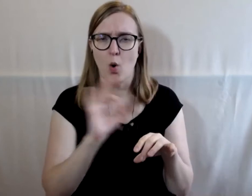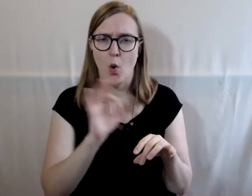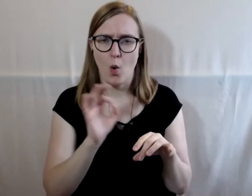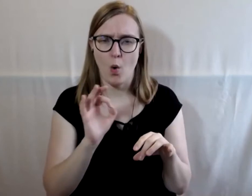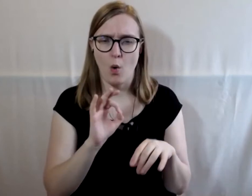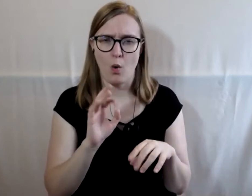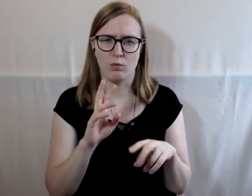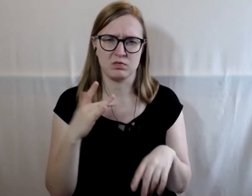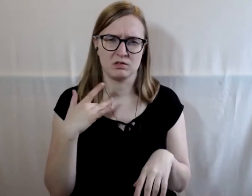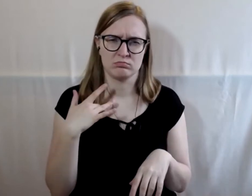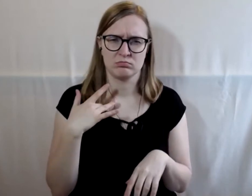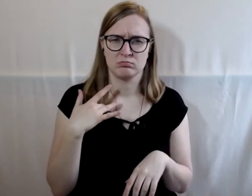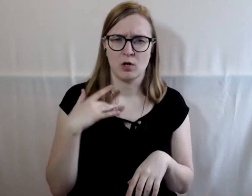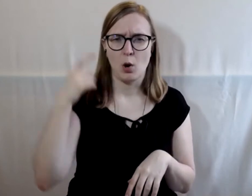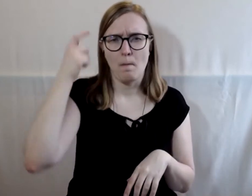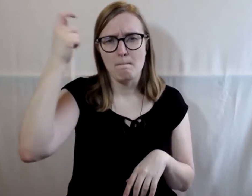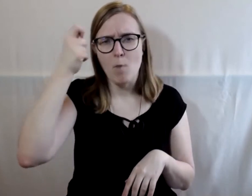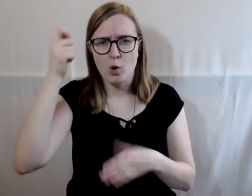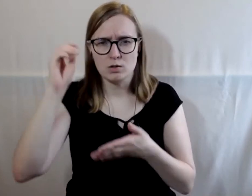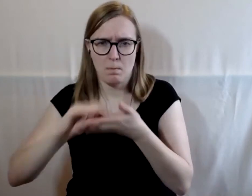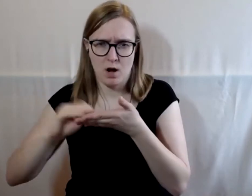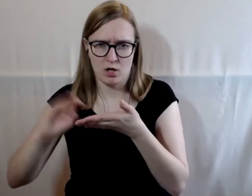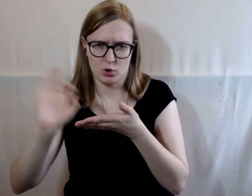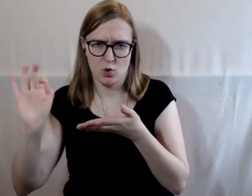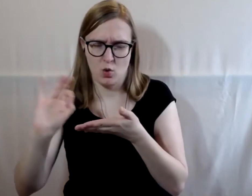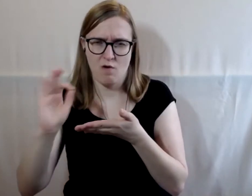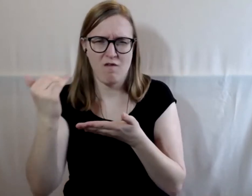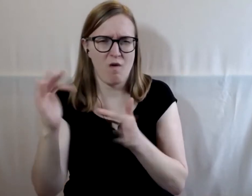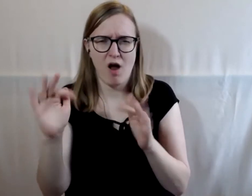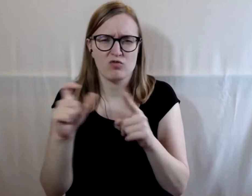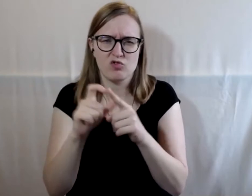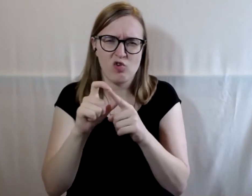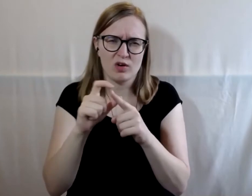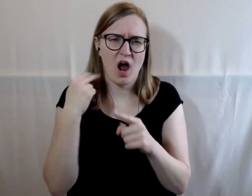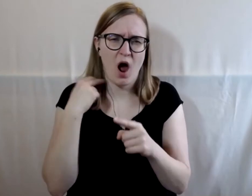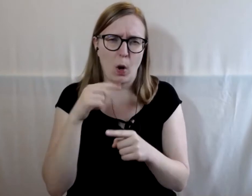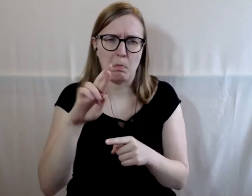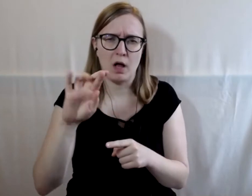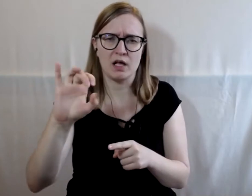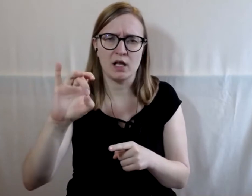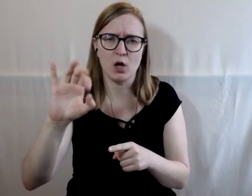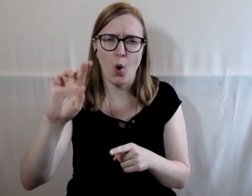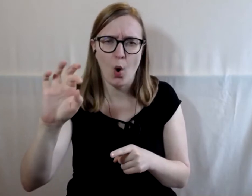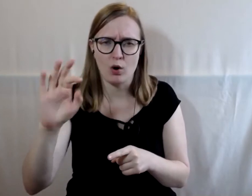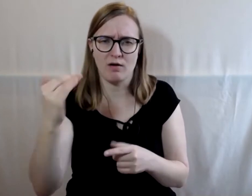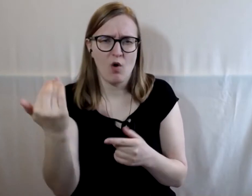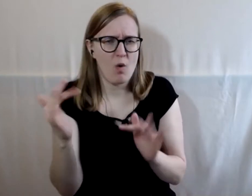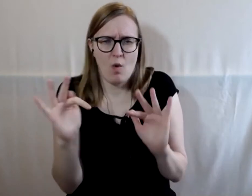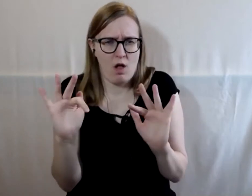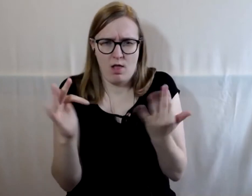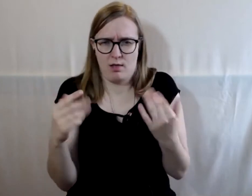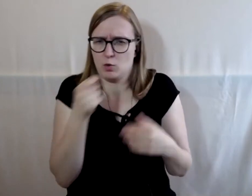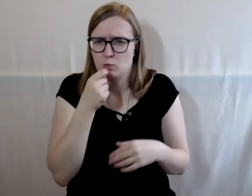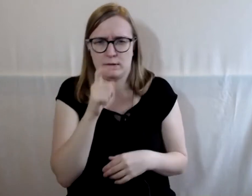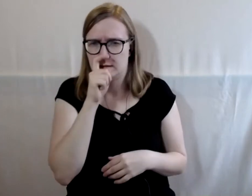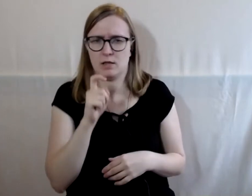that rigorous curriculum, which is a bit different. The meaning is a bit different probably from what is on the